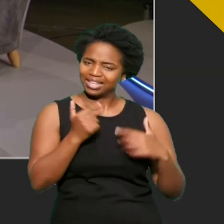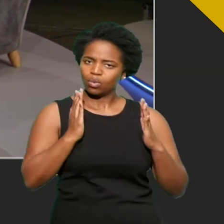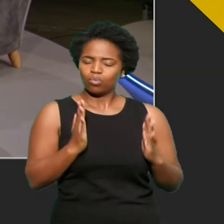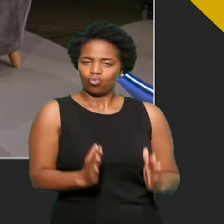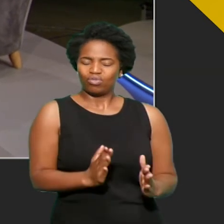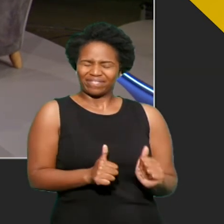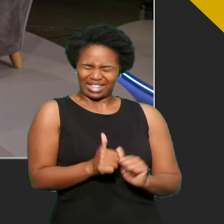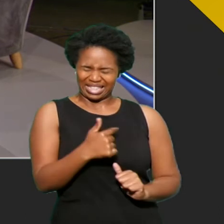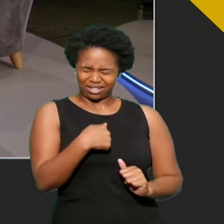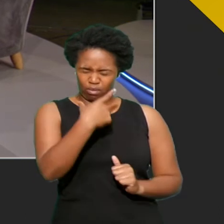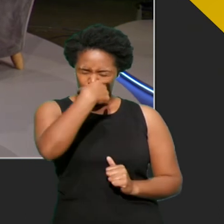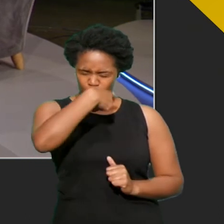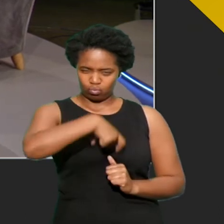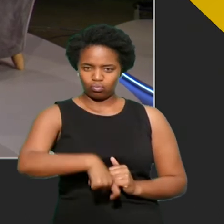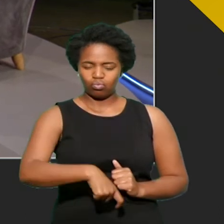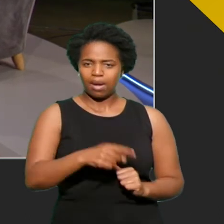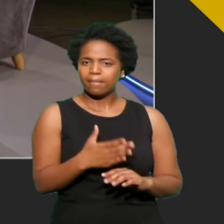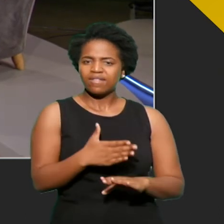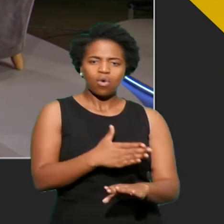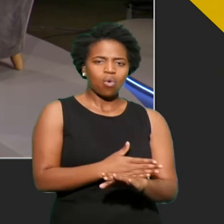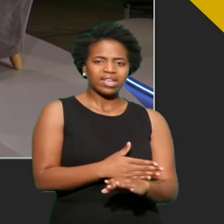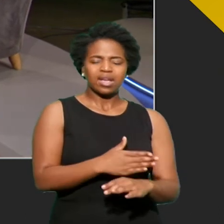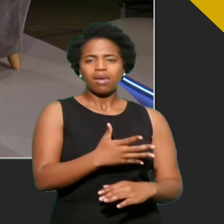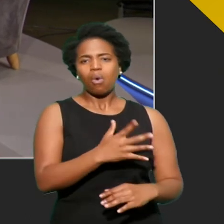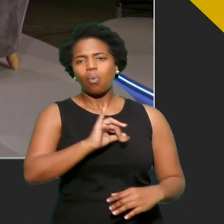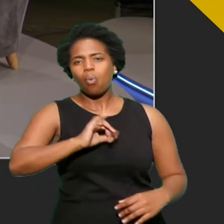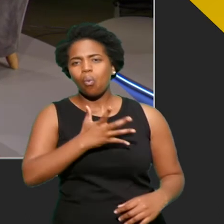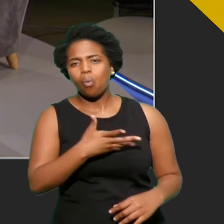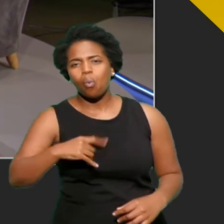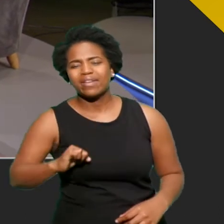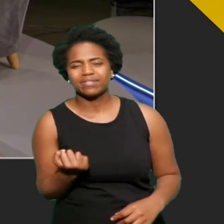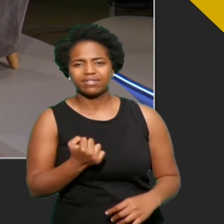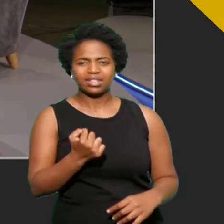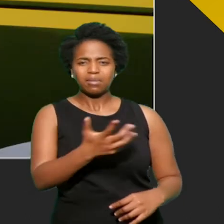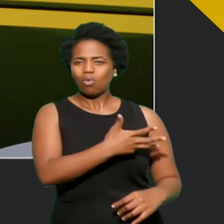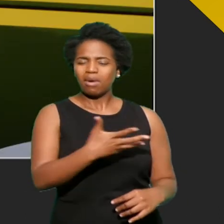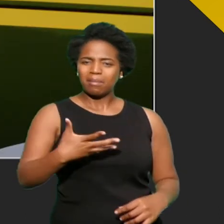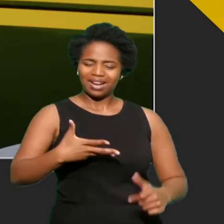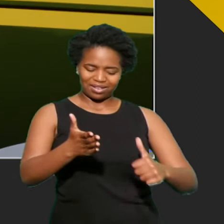being, first and foremost, before as a wife and a mother.